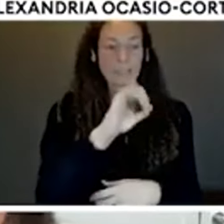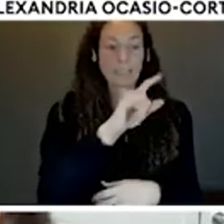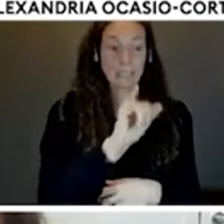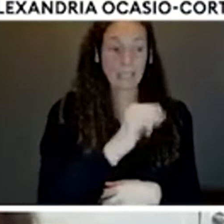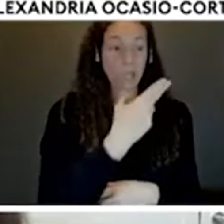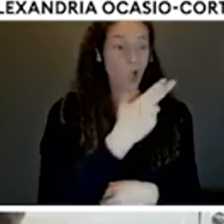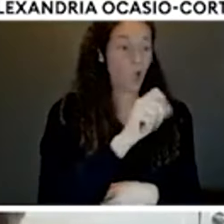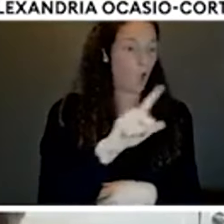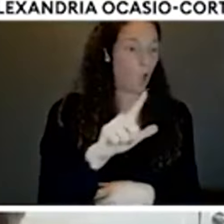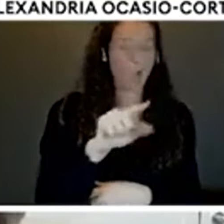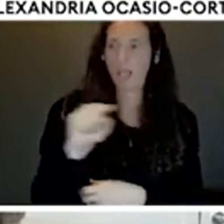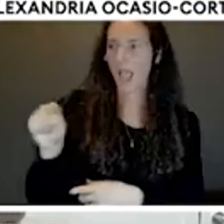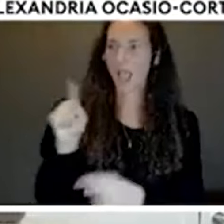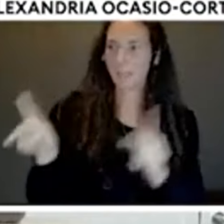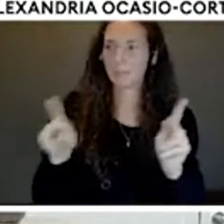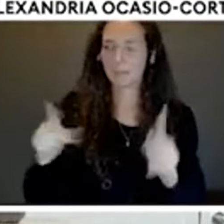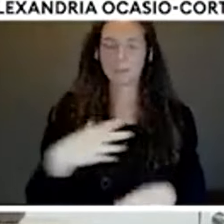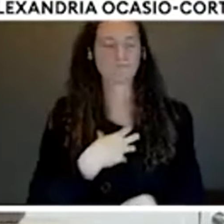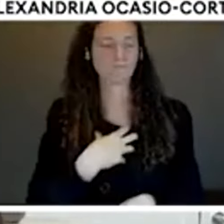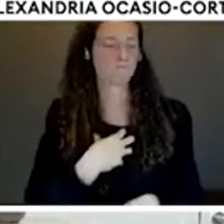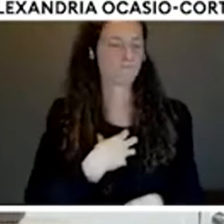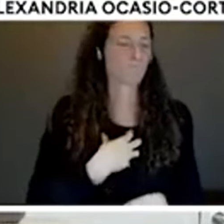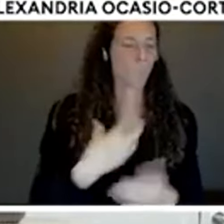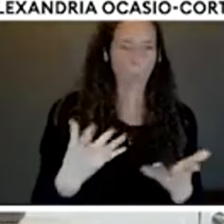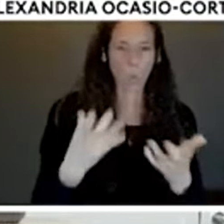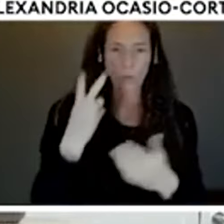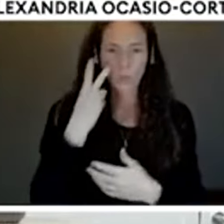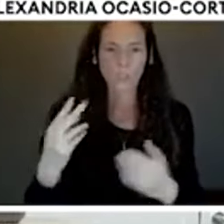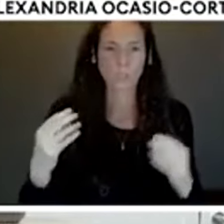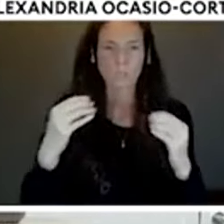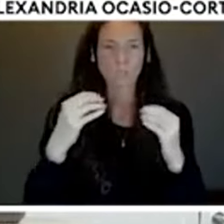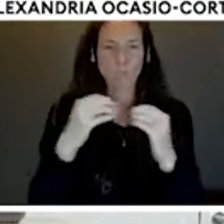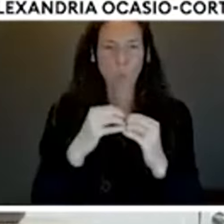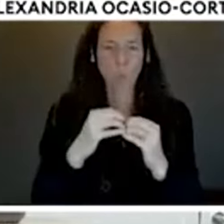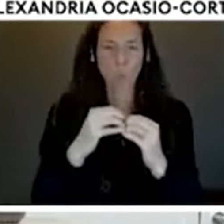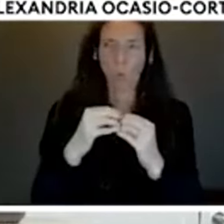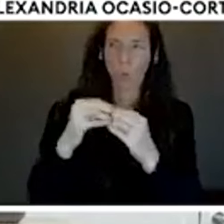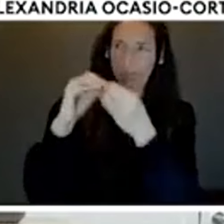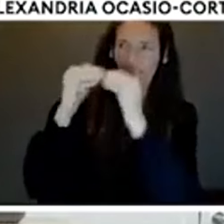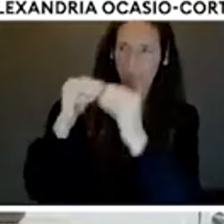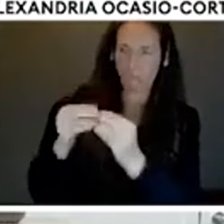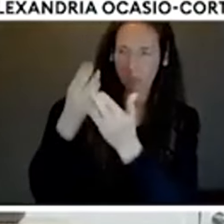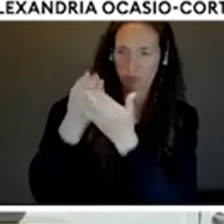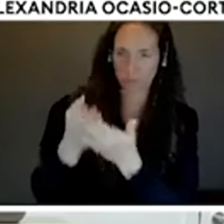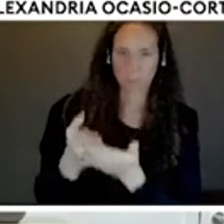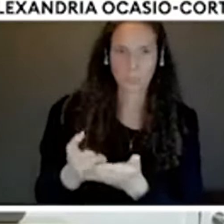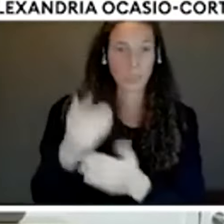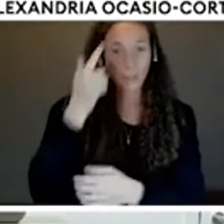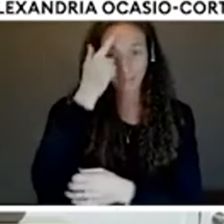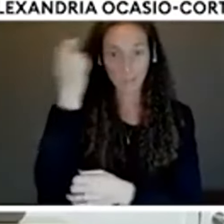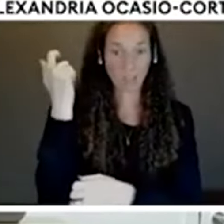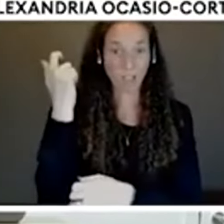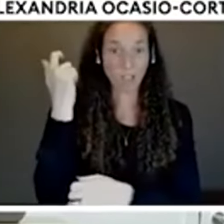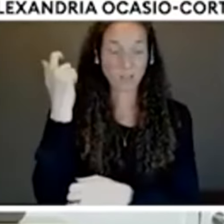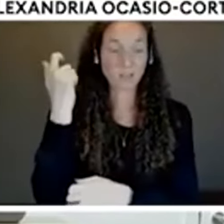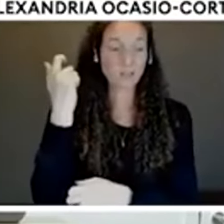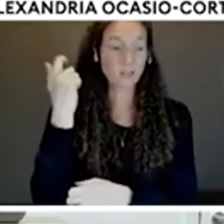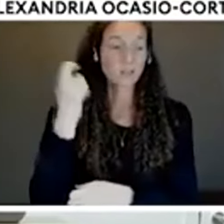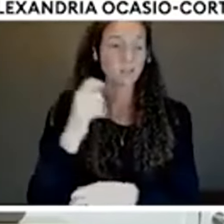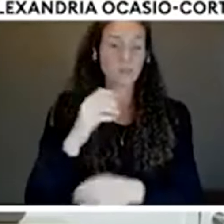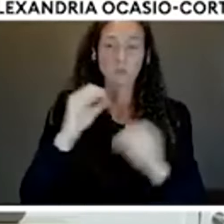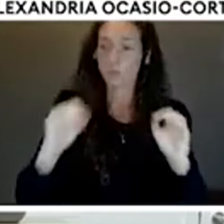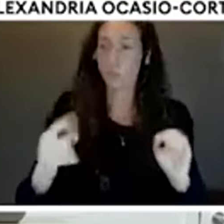math down to the penny, because not one kid in this city should have $1